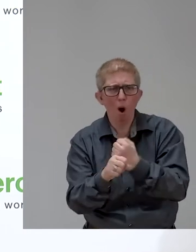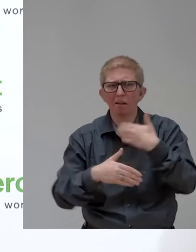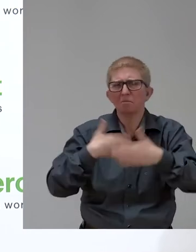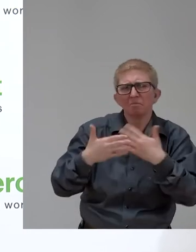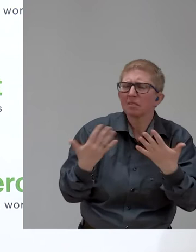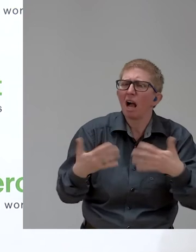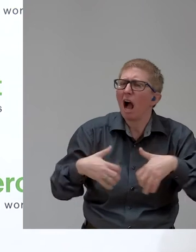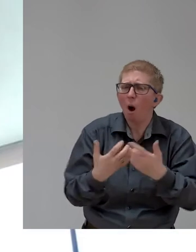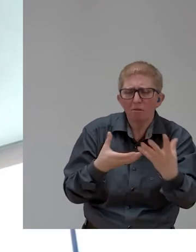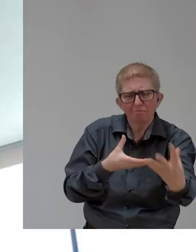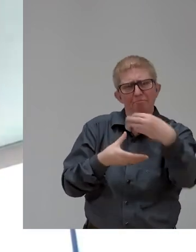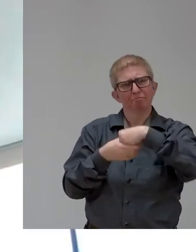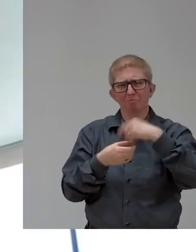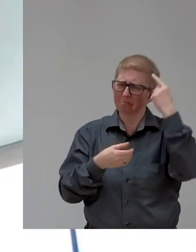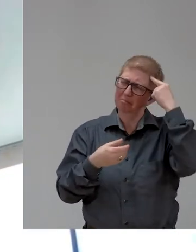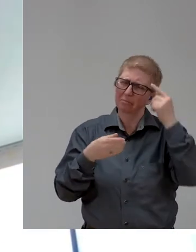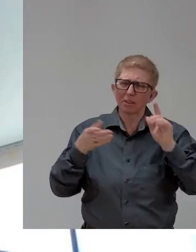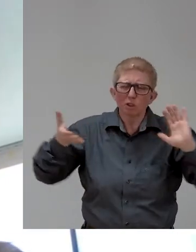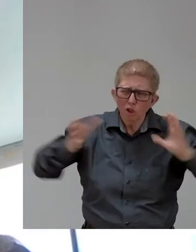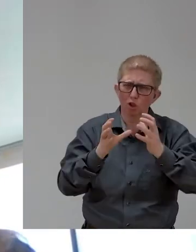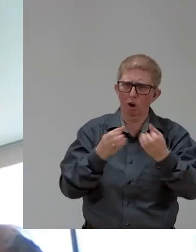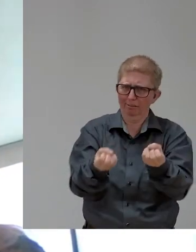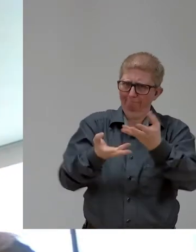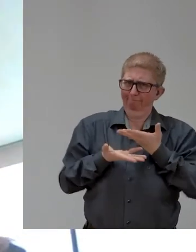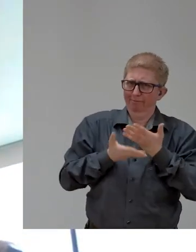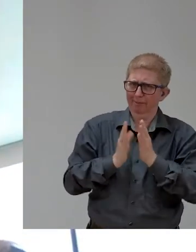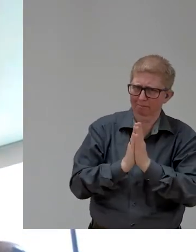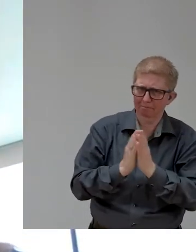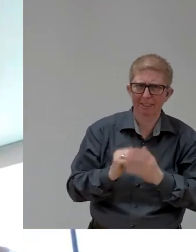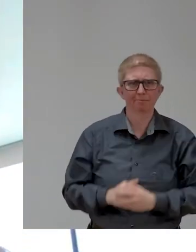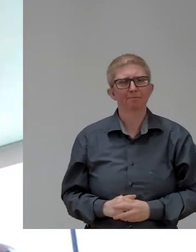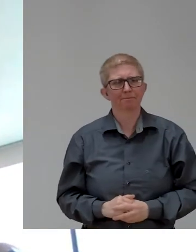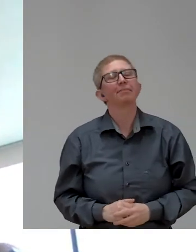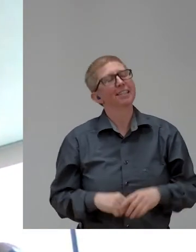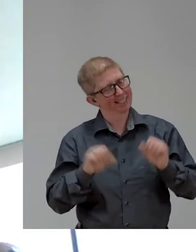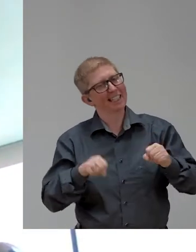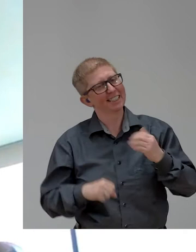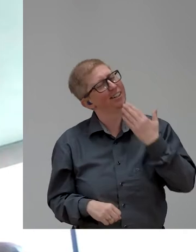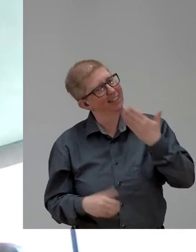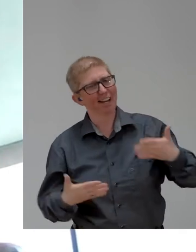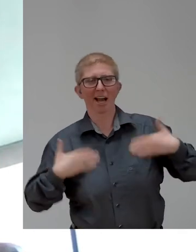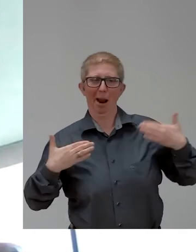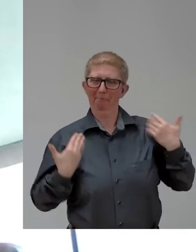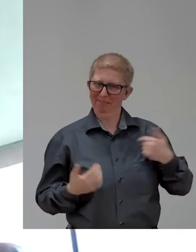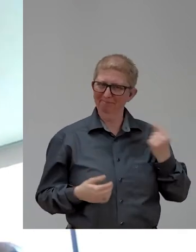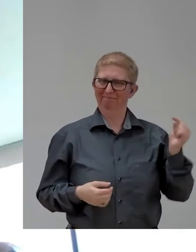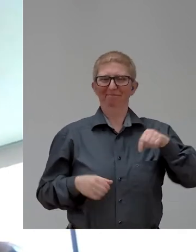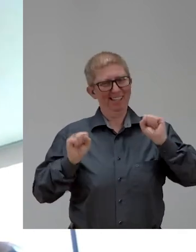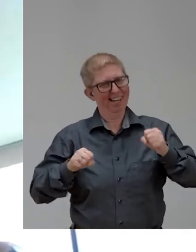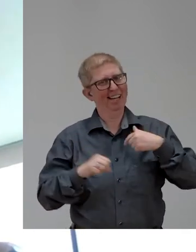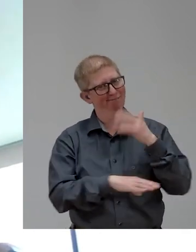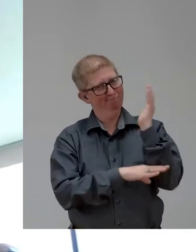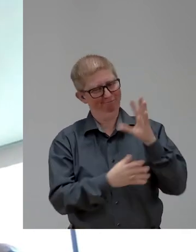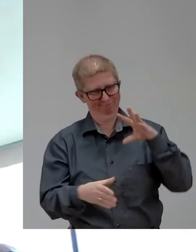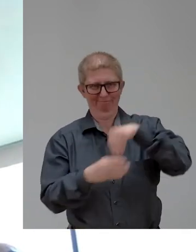interesting for you? Of course. Thank you, Loic. And it's a pleasure to be with everyone. Our experience with Zero Projects have